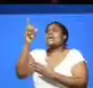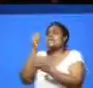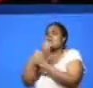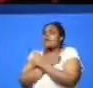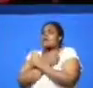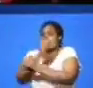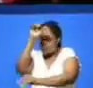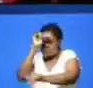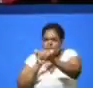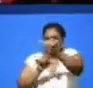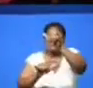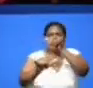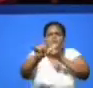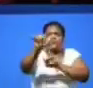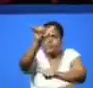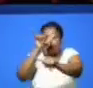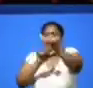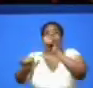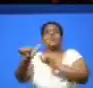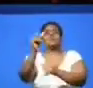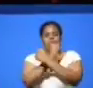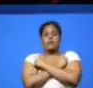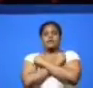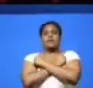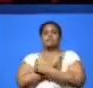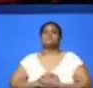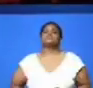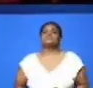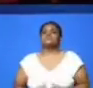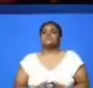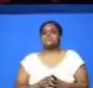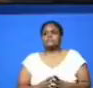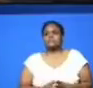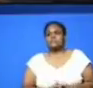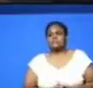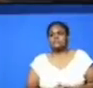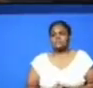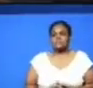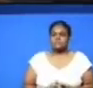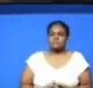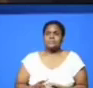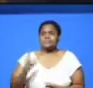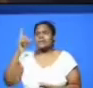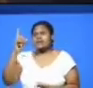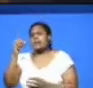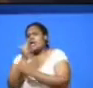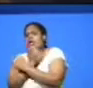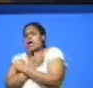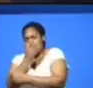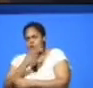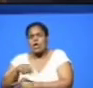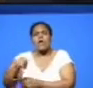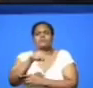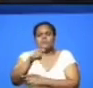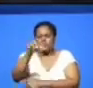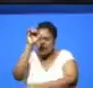with an everlasting love. I love you with